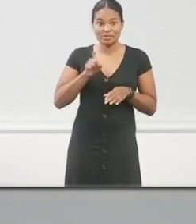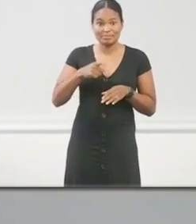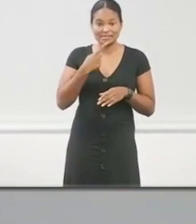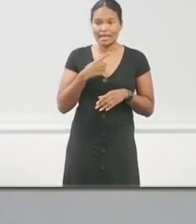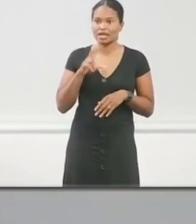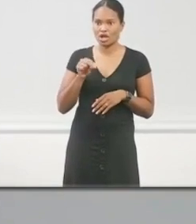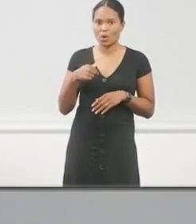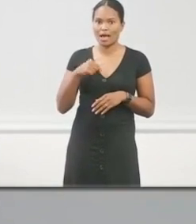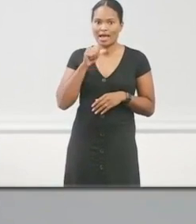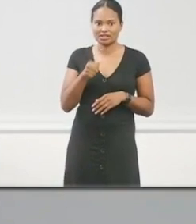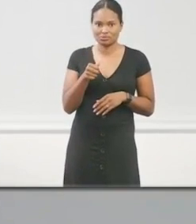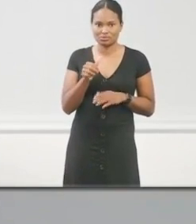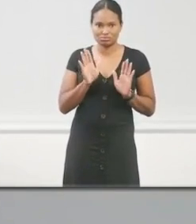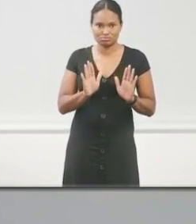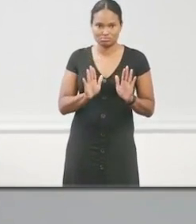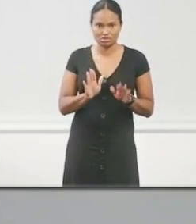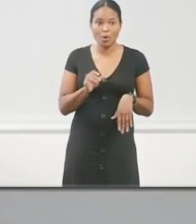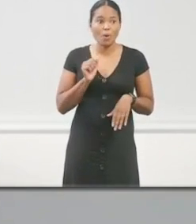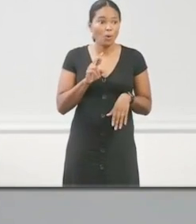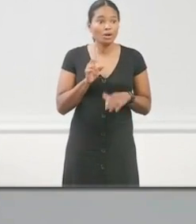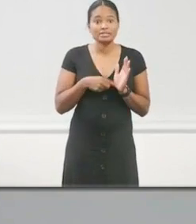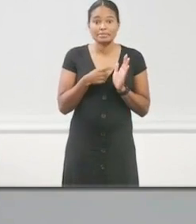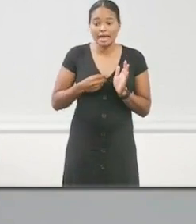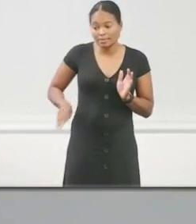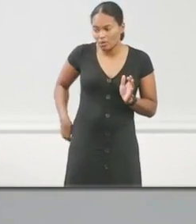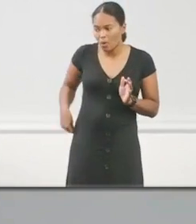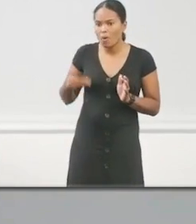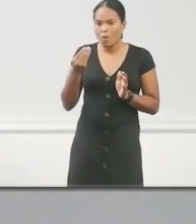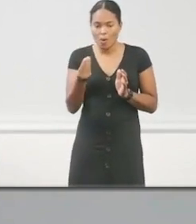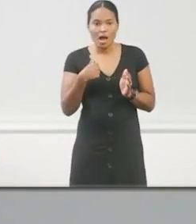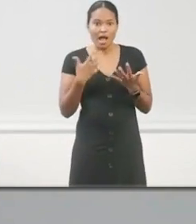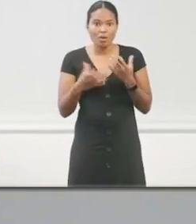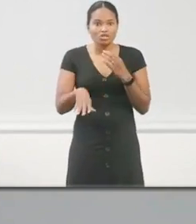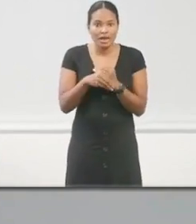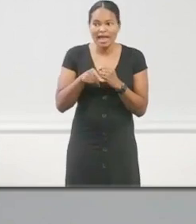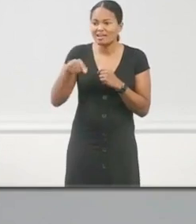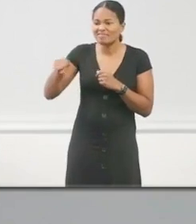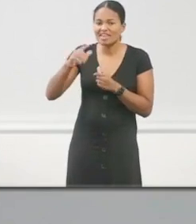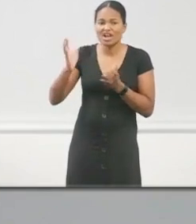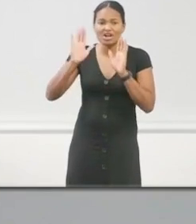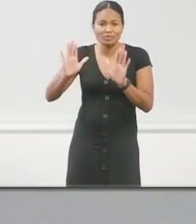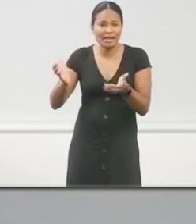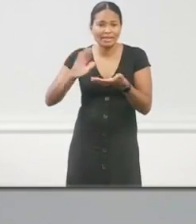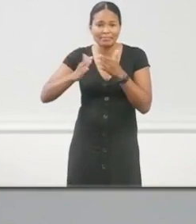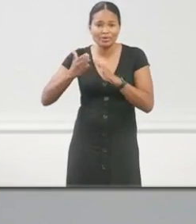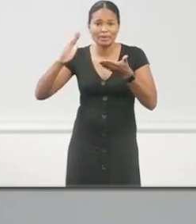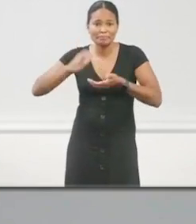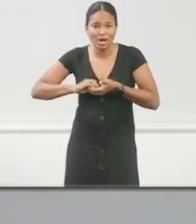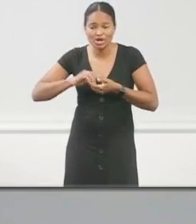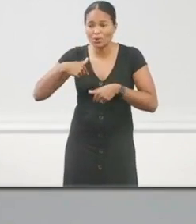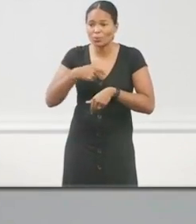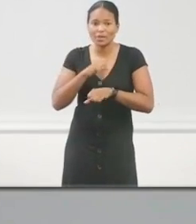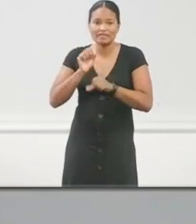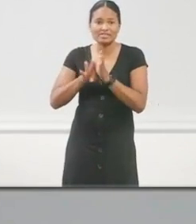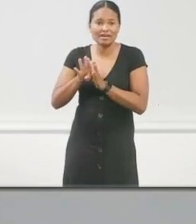that stuff you can pull out of your back pocket and go, yeah, I want to add that they're a great community partner. We've been working them. For a year, we've developed